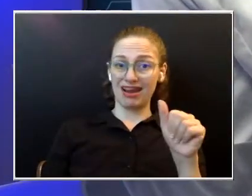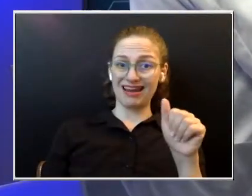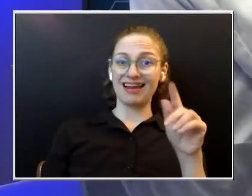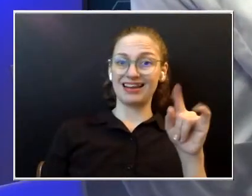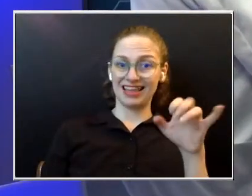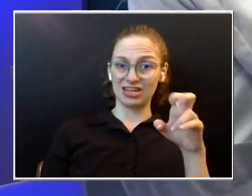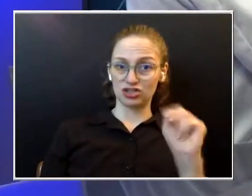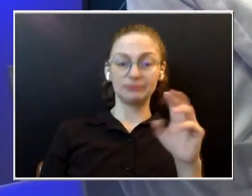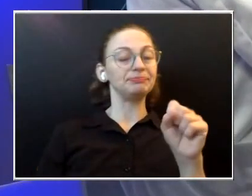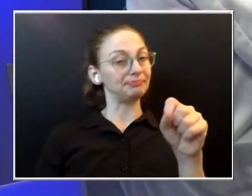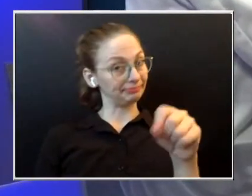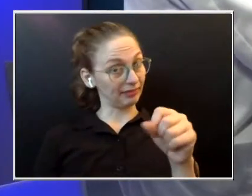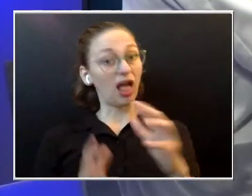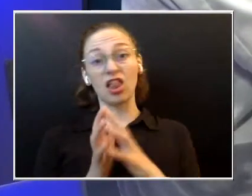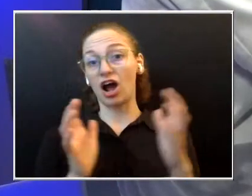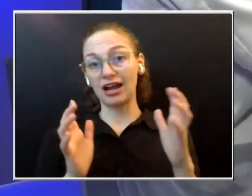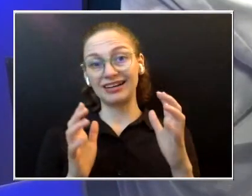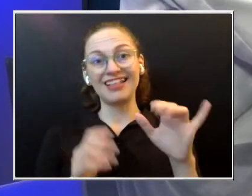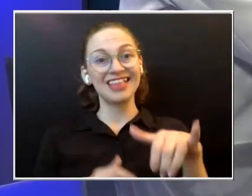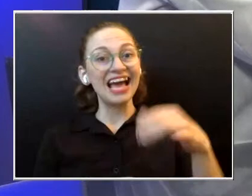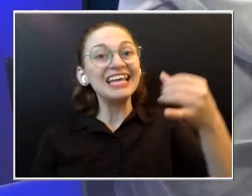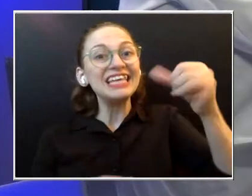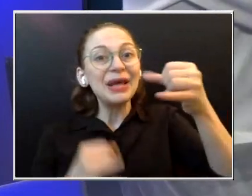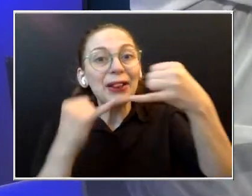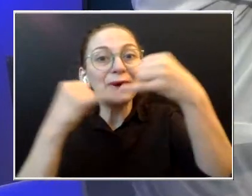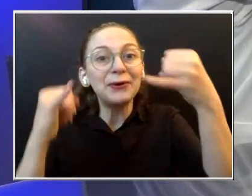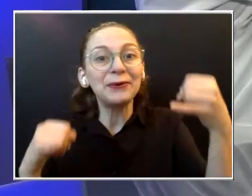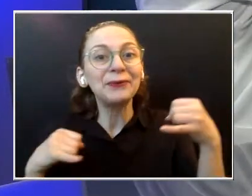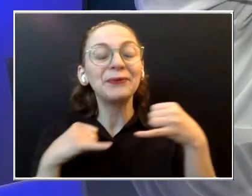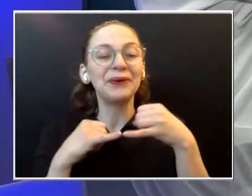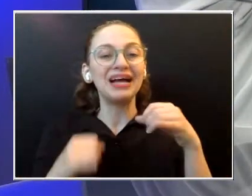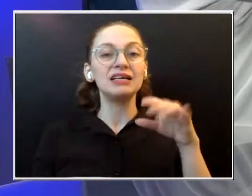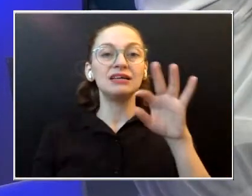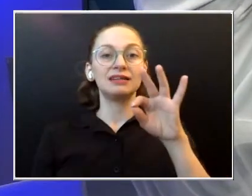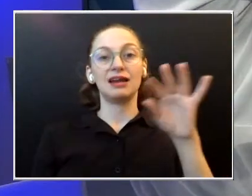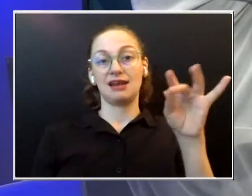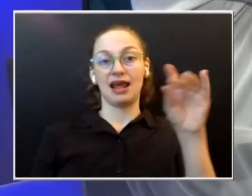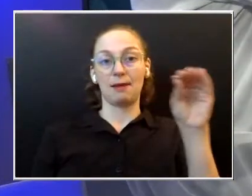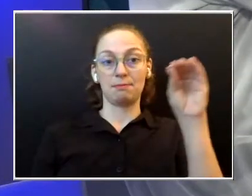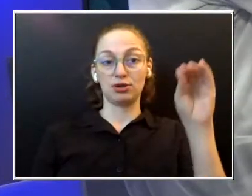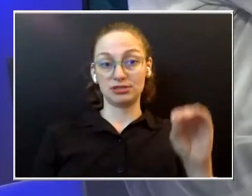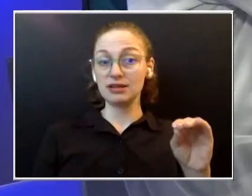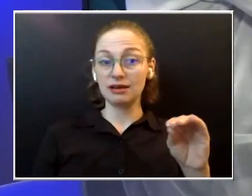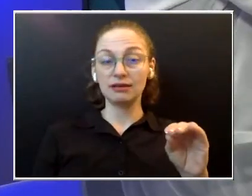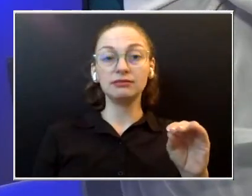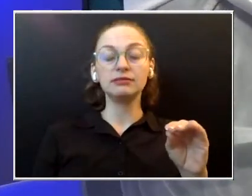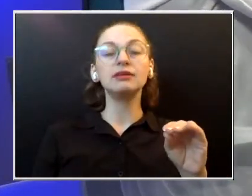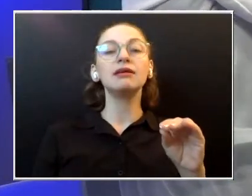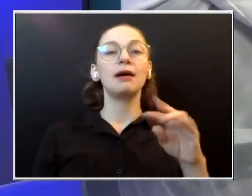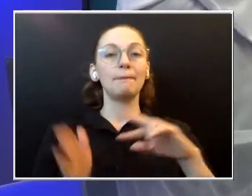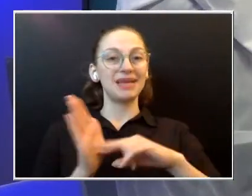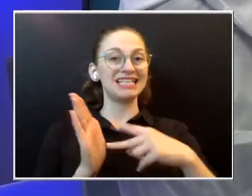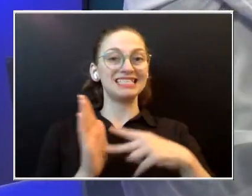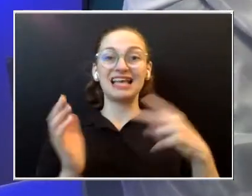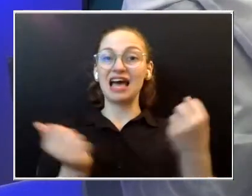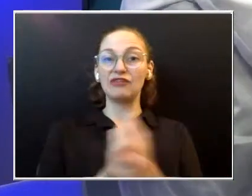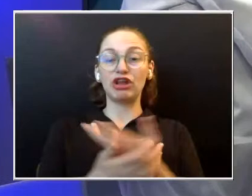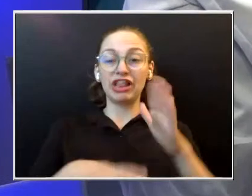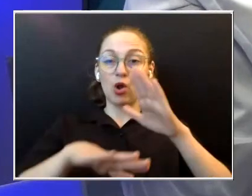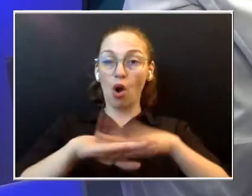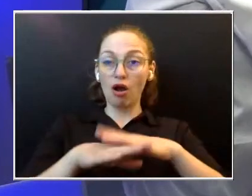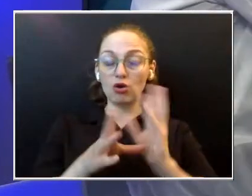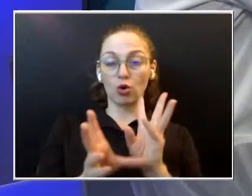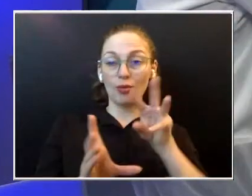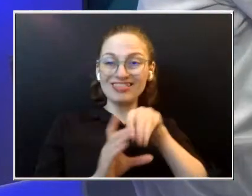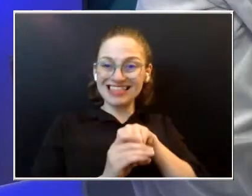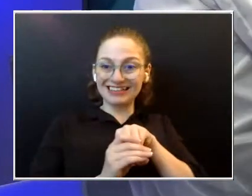this case is the 98% isodose line. That means I'm giving that everything that is on or within that is getting 98% or more of the